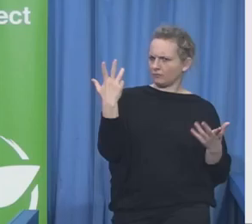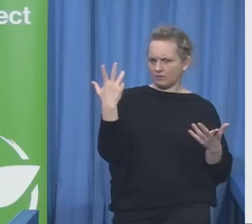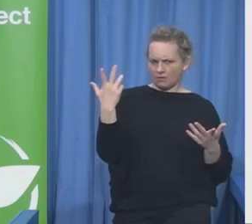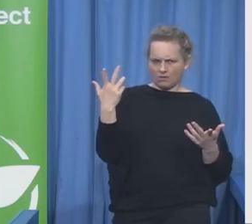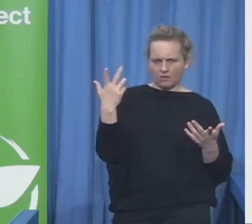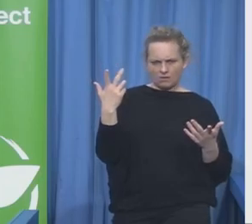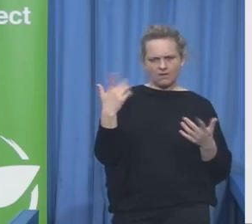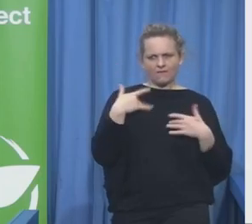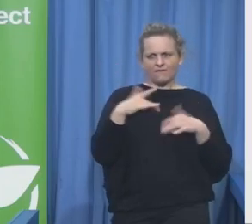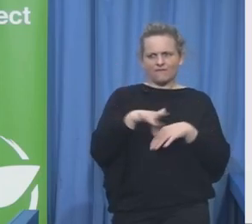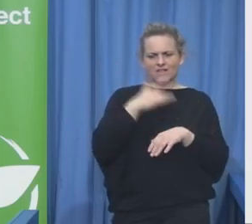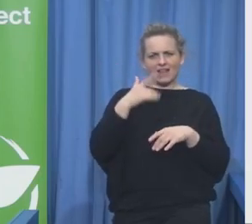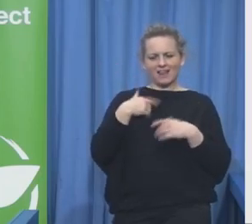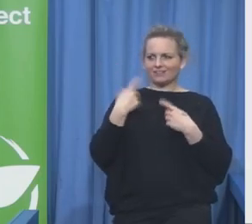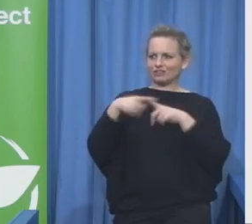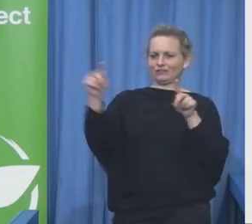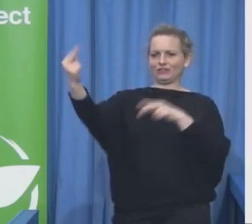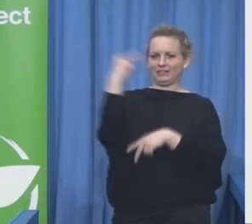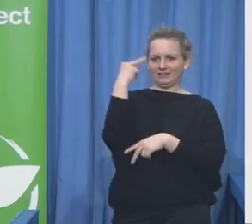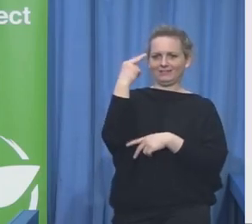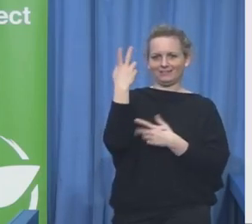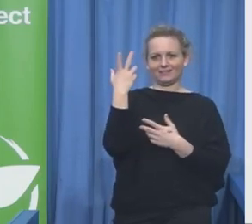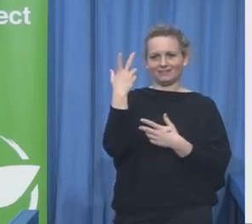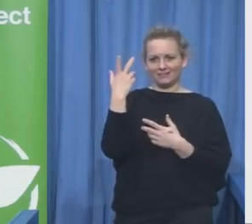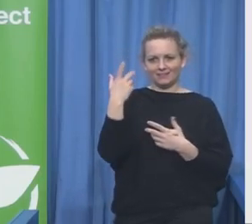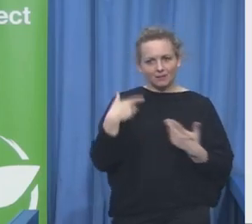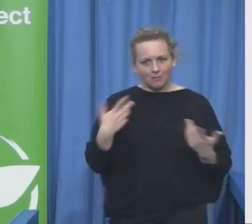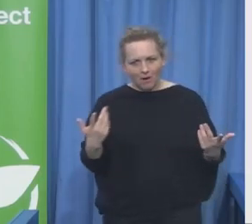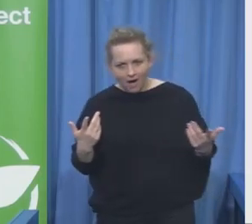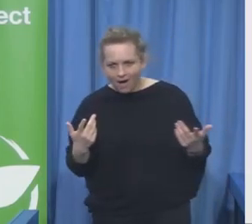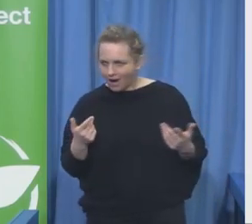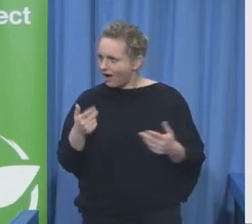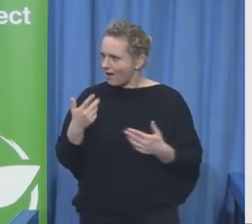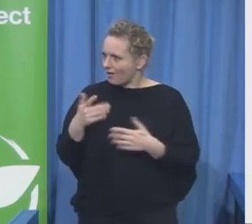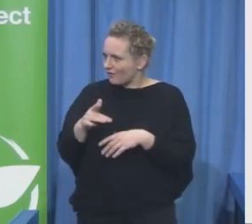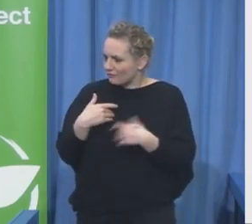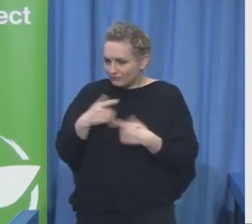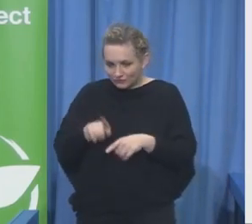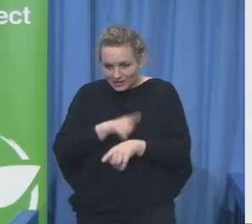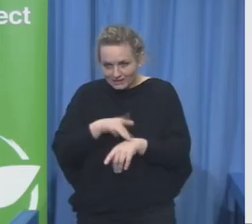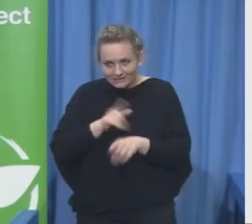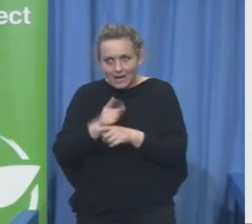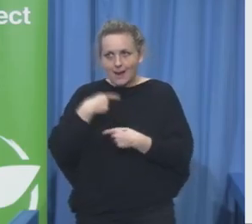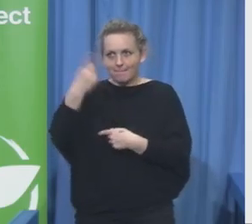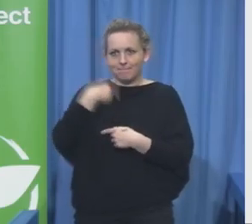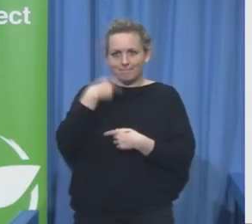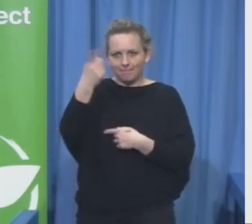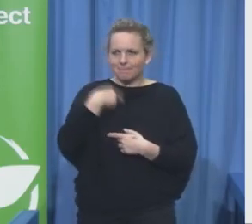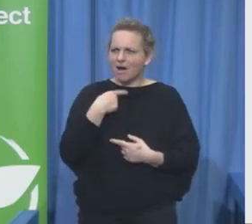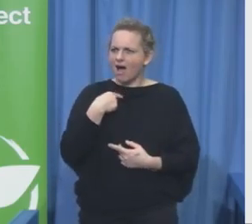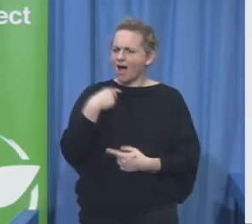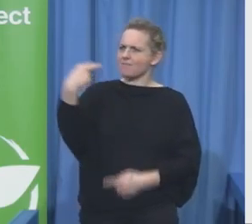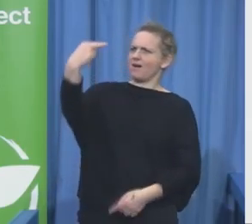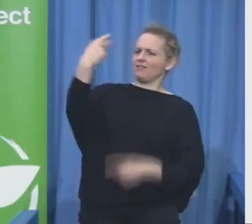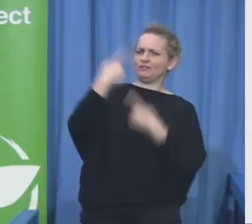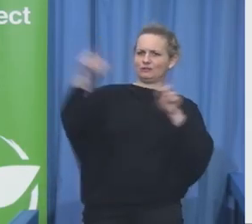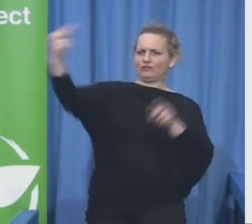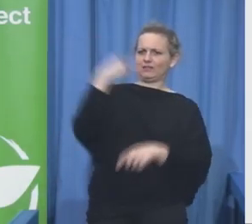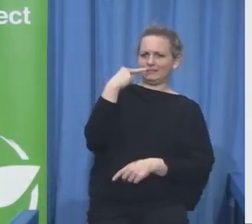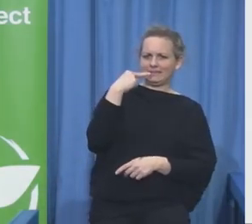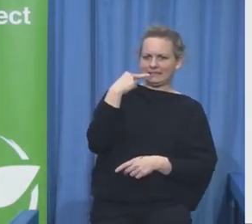person. It's fascinating. When you have a conversation with someone that uses a wheelchair, should you sit, stand, or kneel during